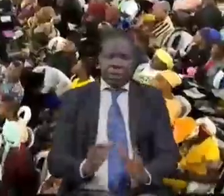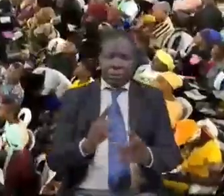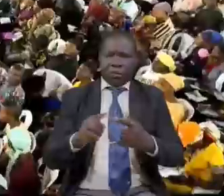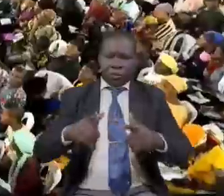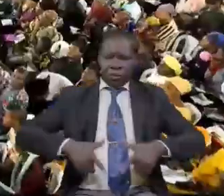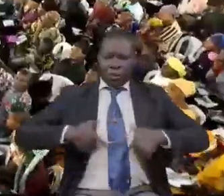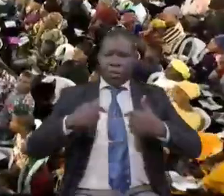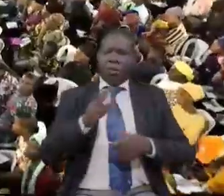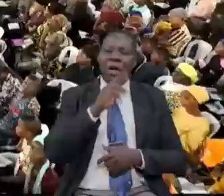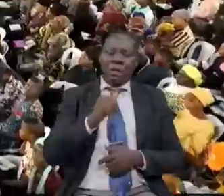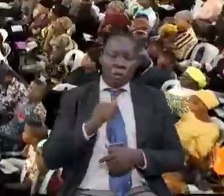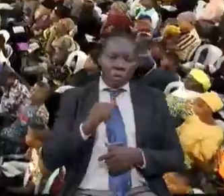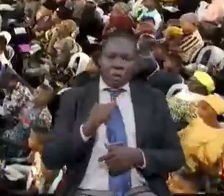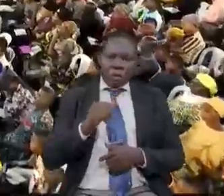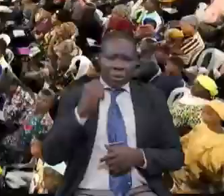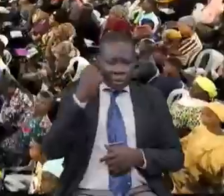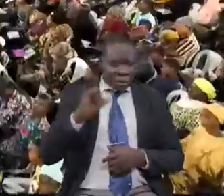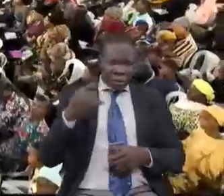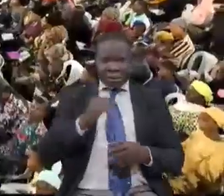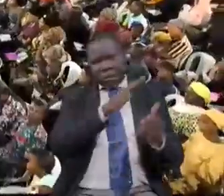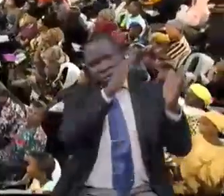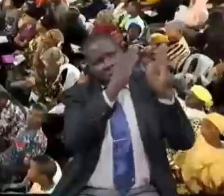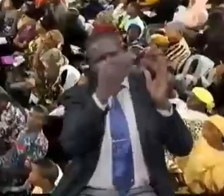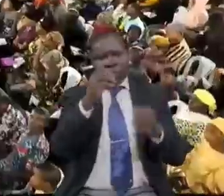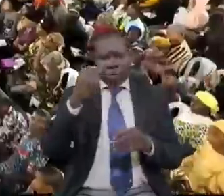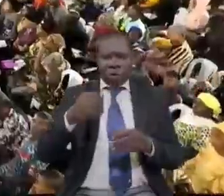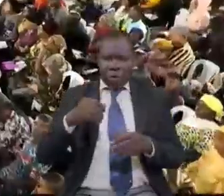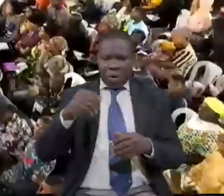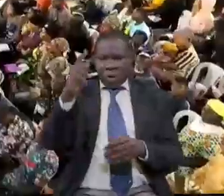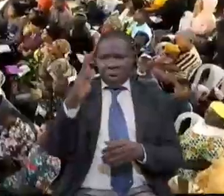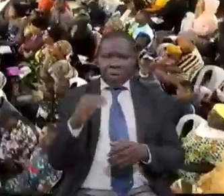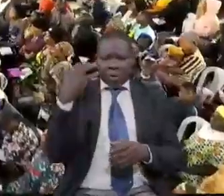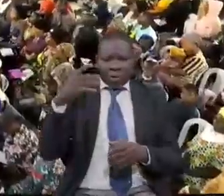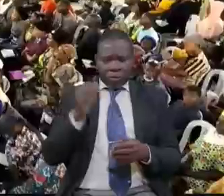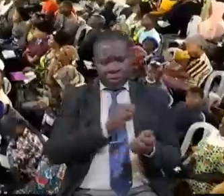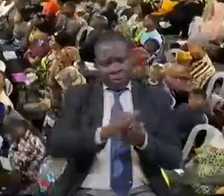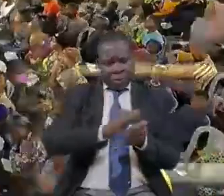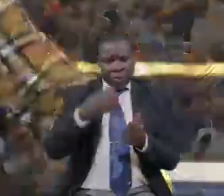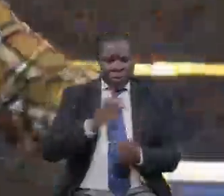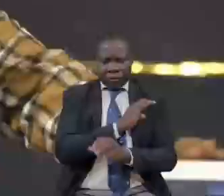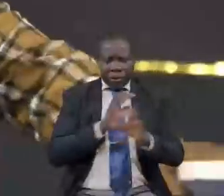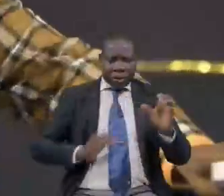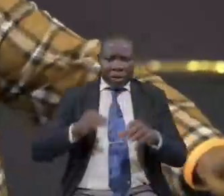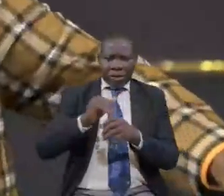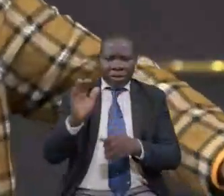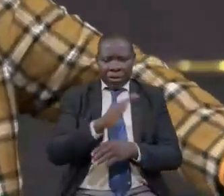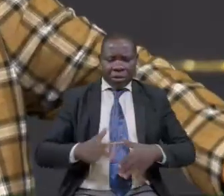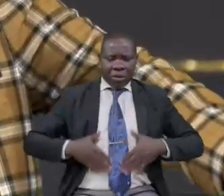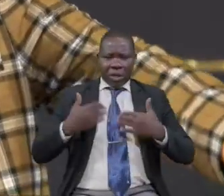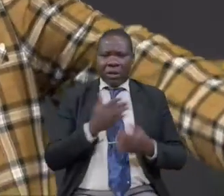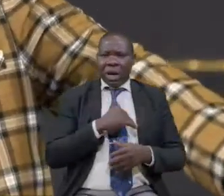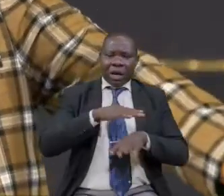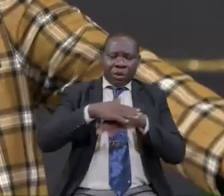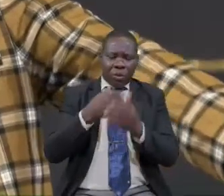the presence of God, of the purging of Christ in your life, and of the pardon that the Lord has